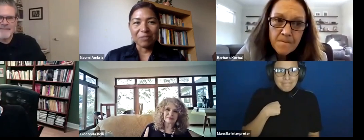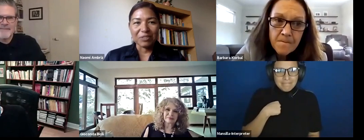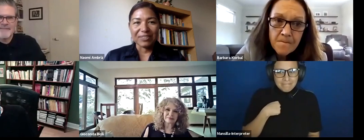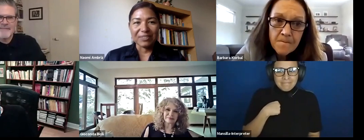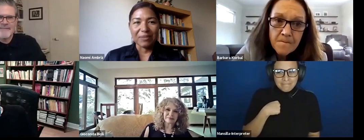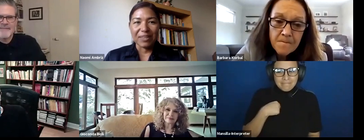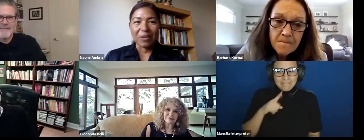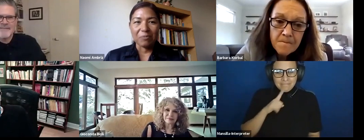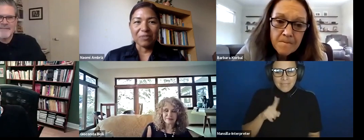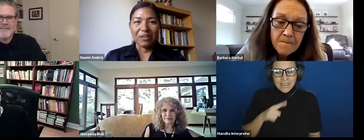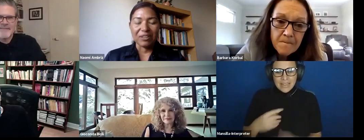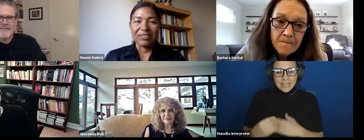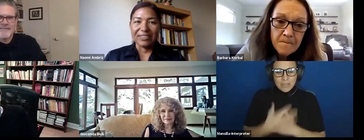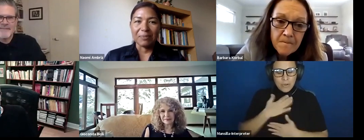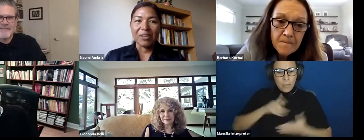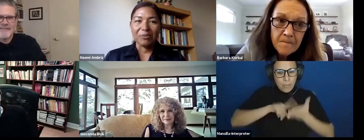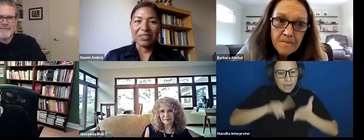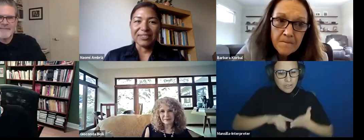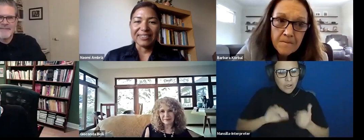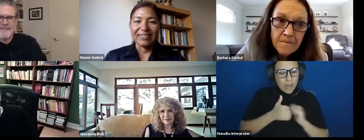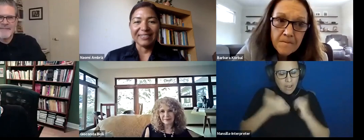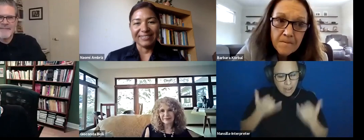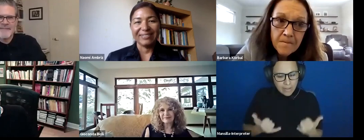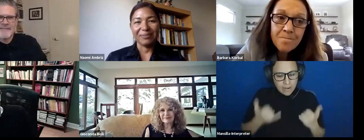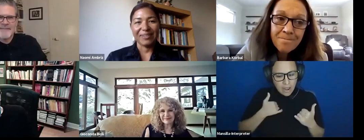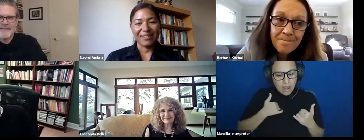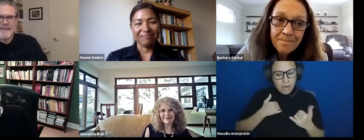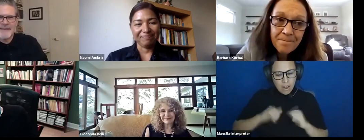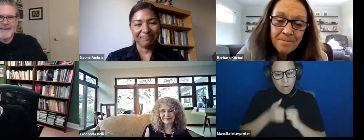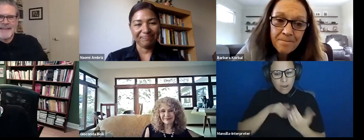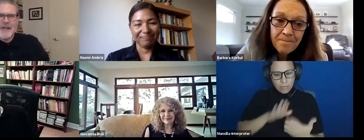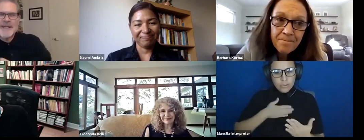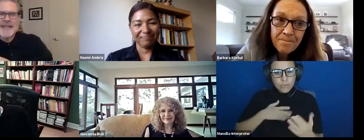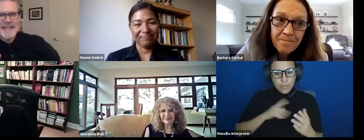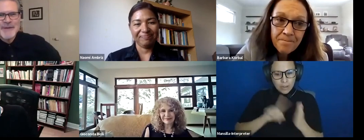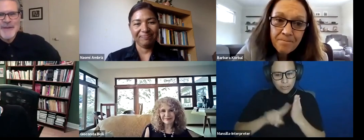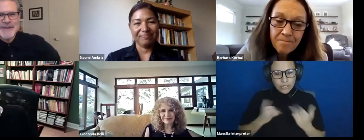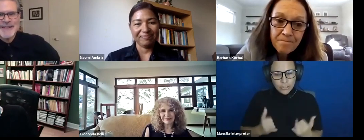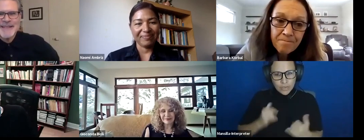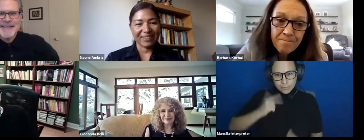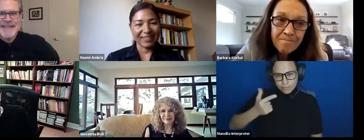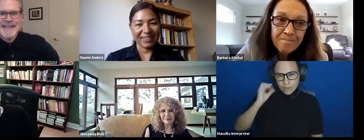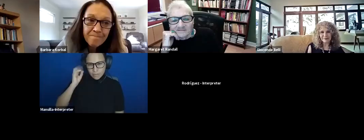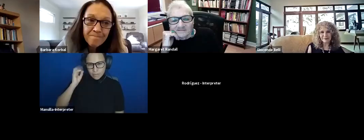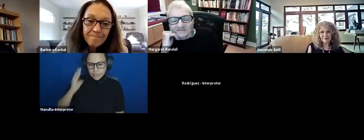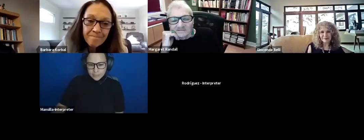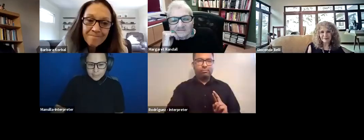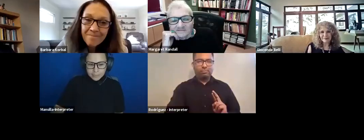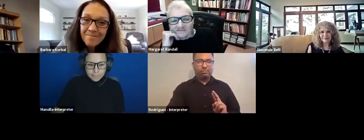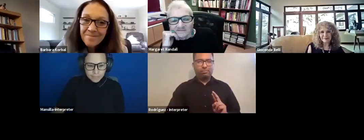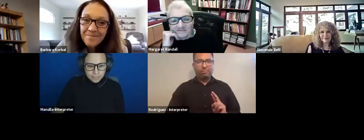my research and the way that I conduct my own research. So, yeah. Naomi, can I ask a question?